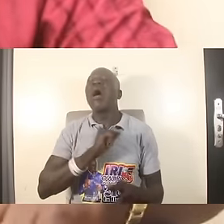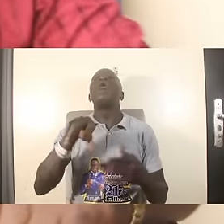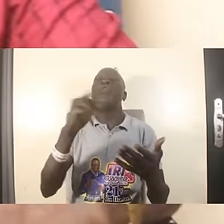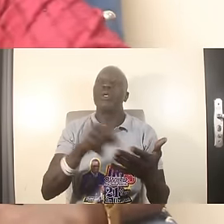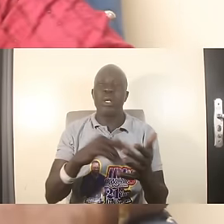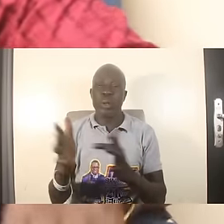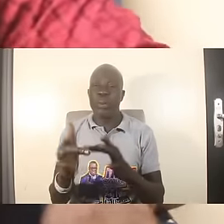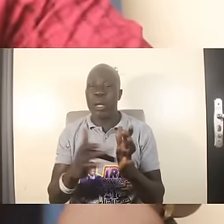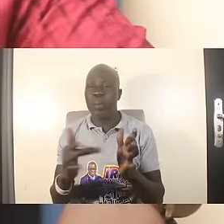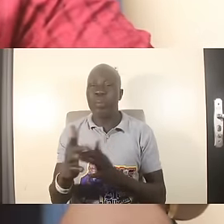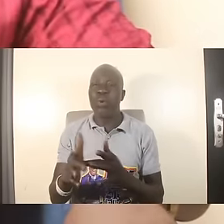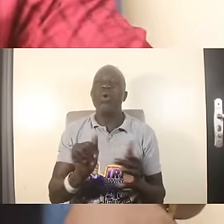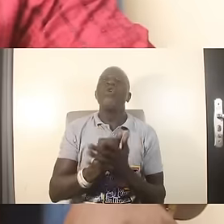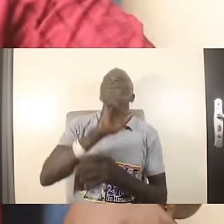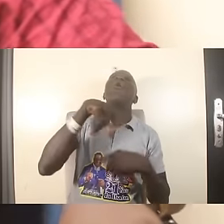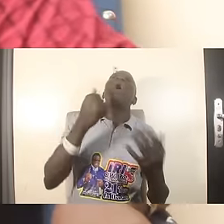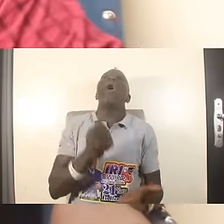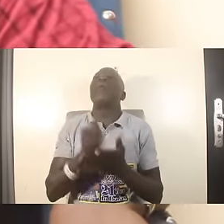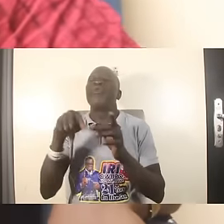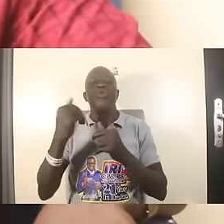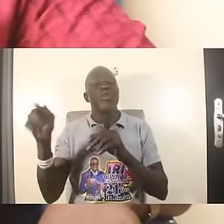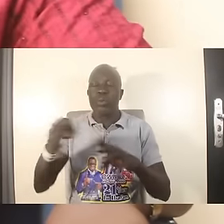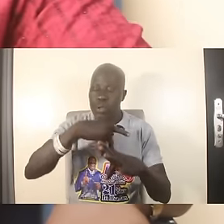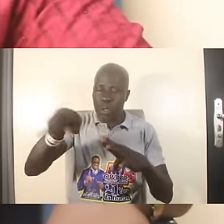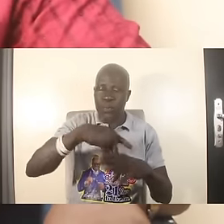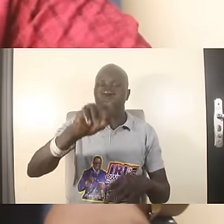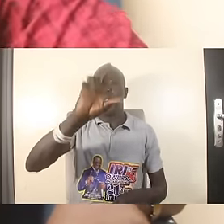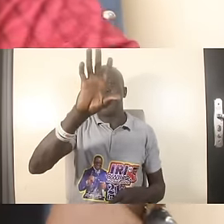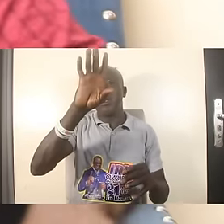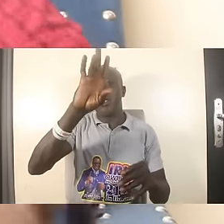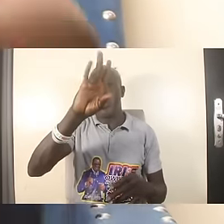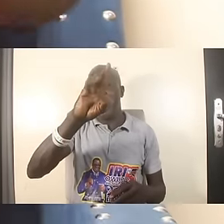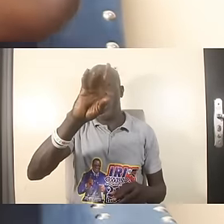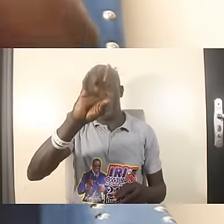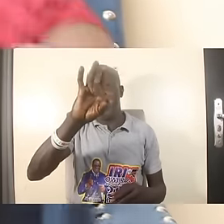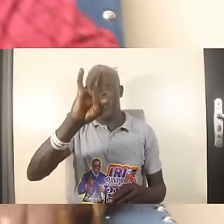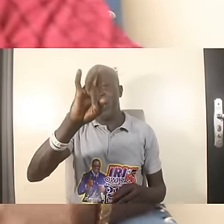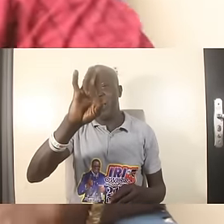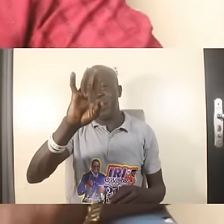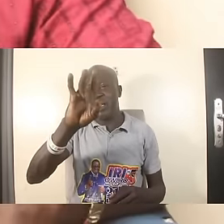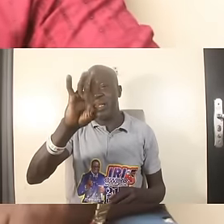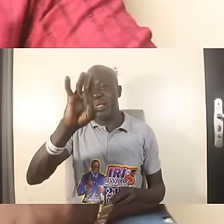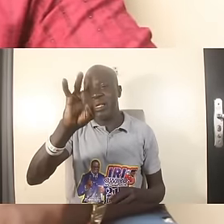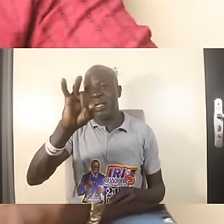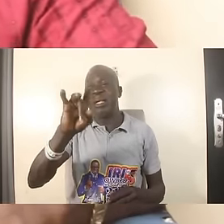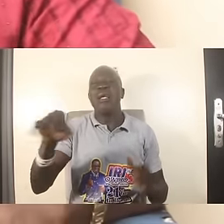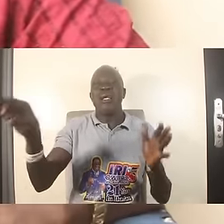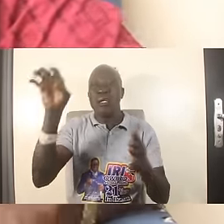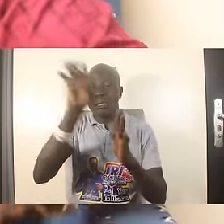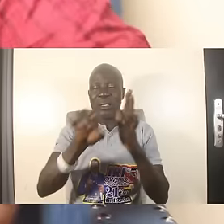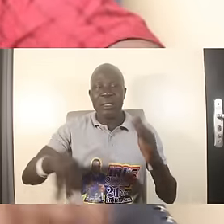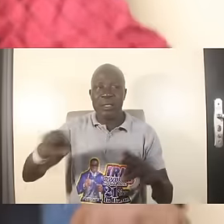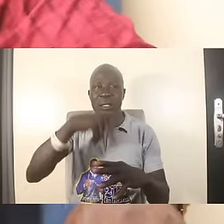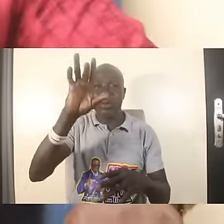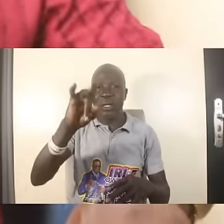Amen. I want to read the Bible. Oban lo sun ewe sam. You read the book of Psalm. Psalm 18. Psalm 18. Ni mo ko wo. I want to read. Psalm 18. 18.